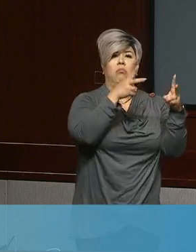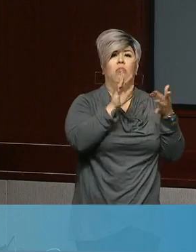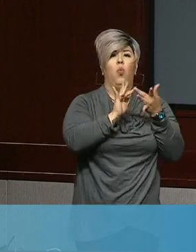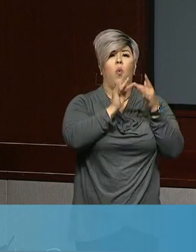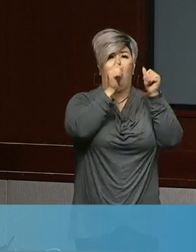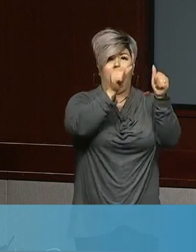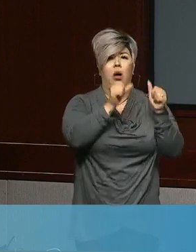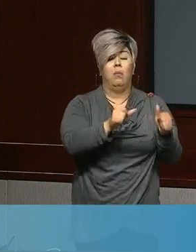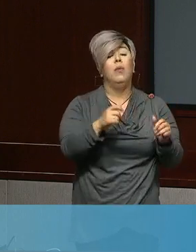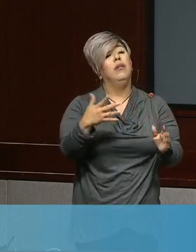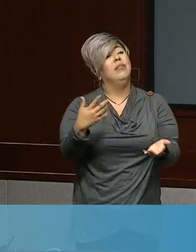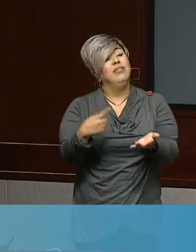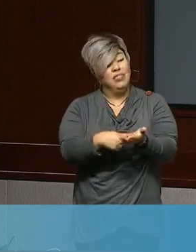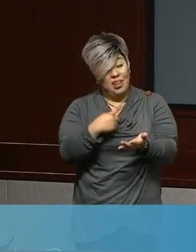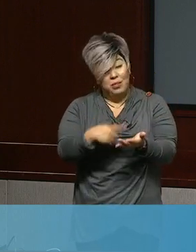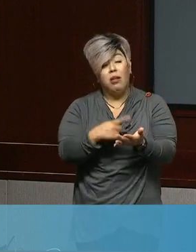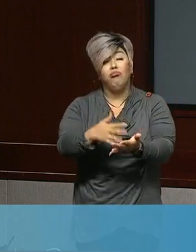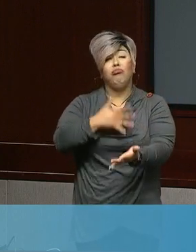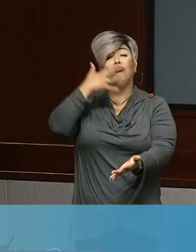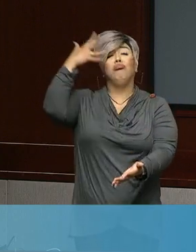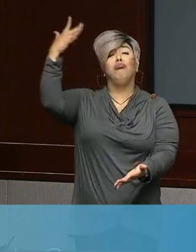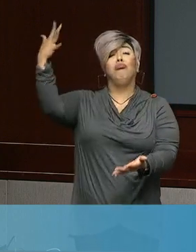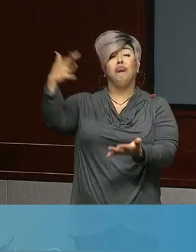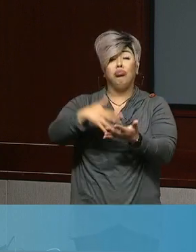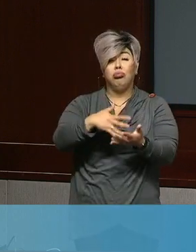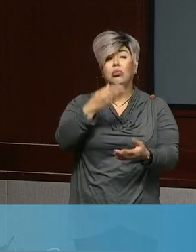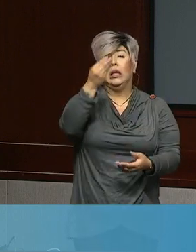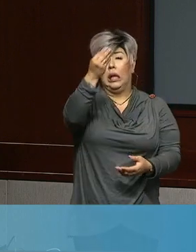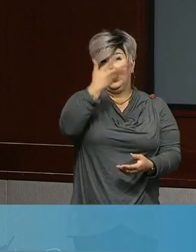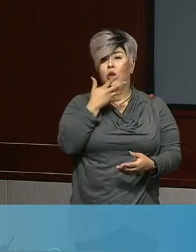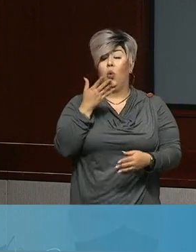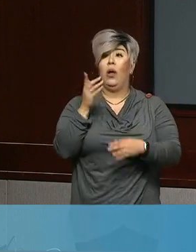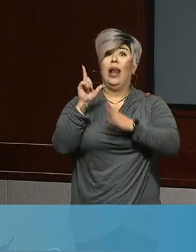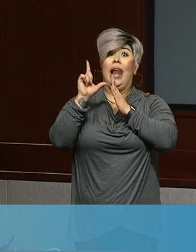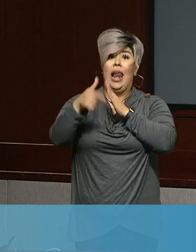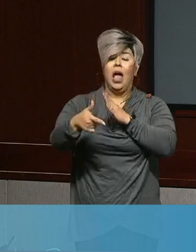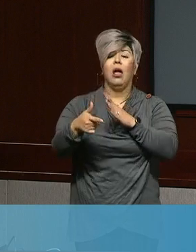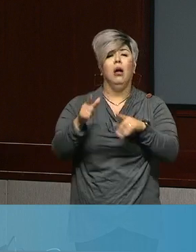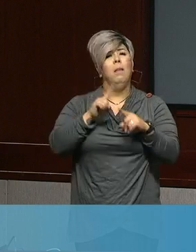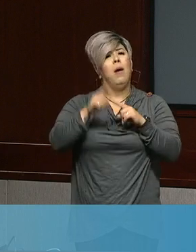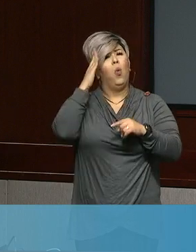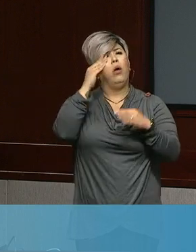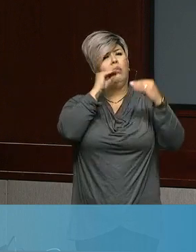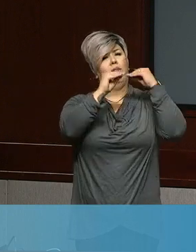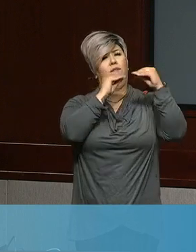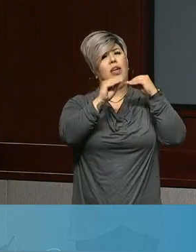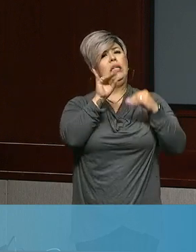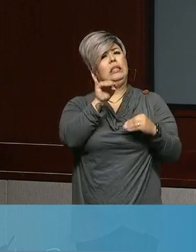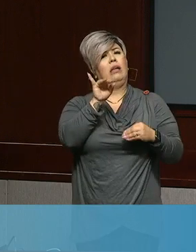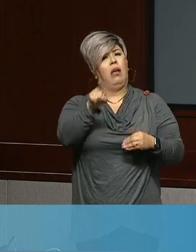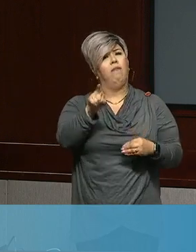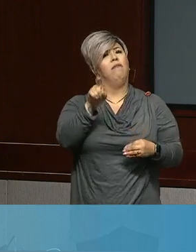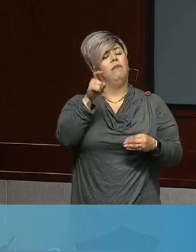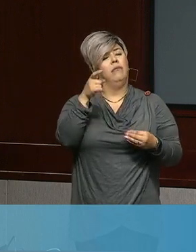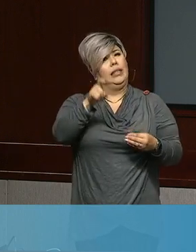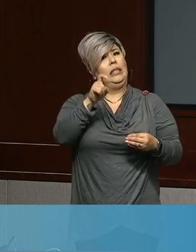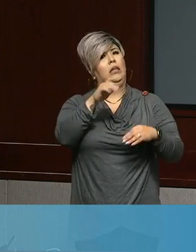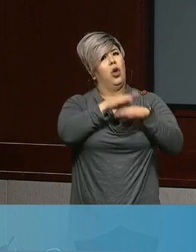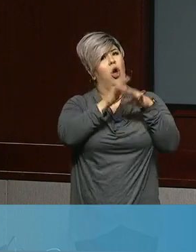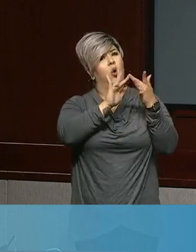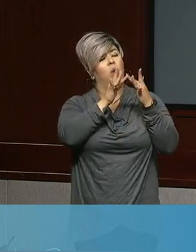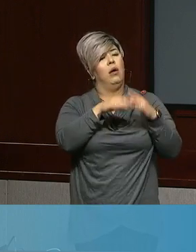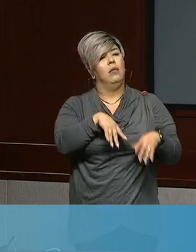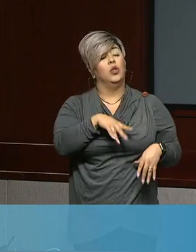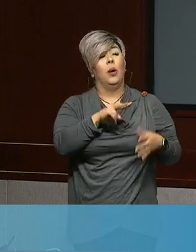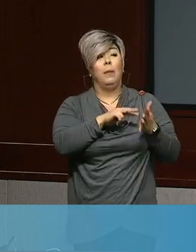we learn about it later, and then we do have to reconcile the information that shows up on our dashboard. Does So it help, Tori? reconcile,